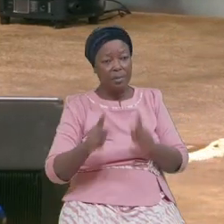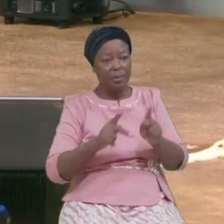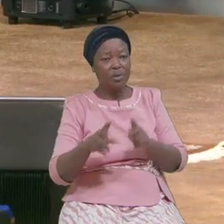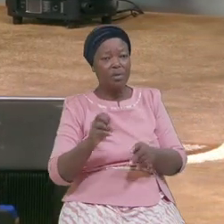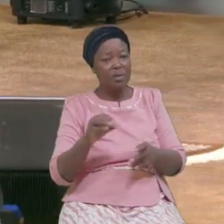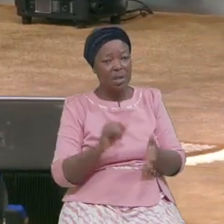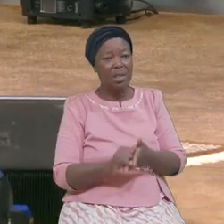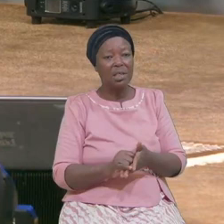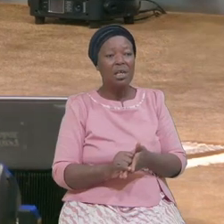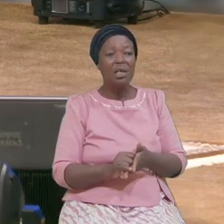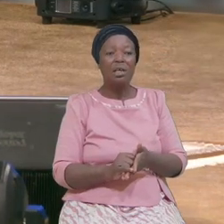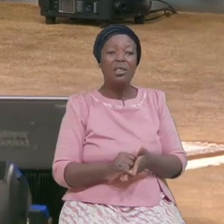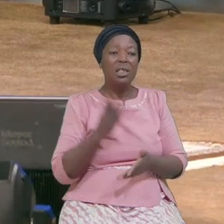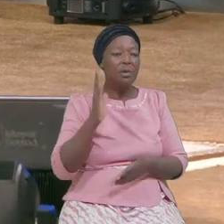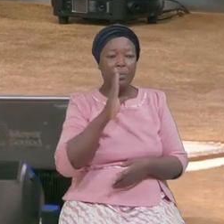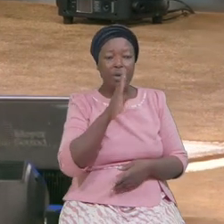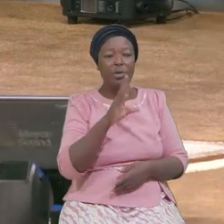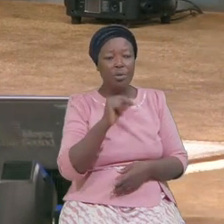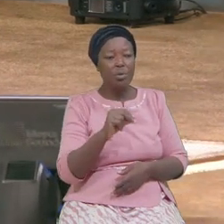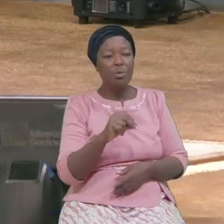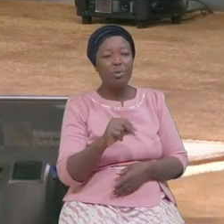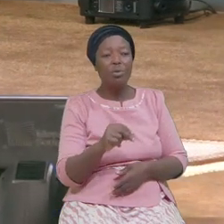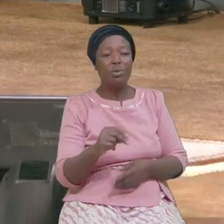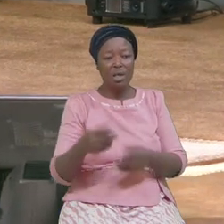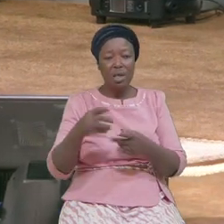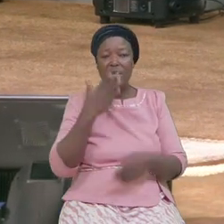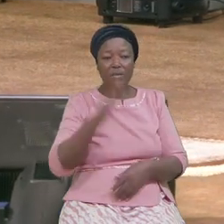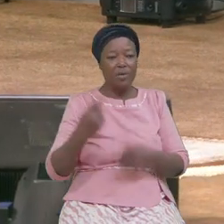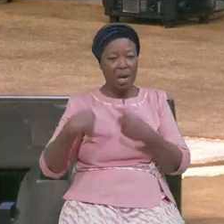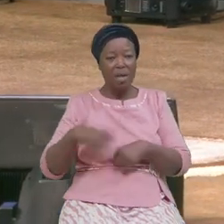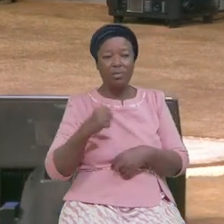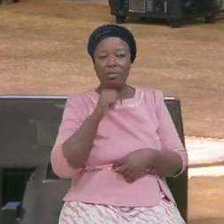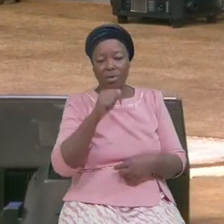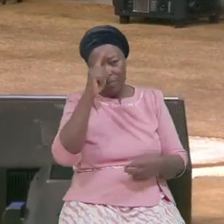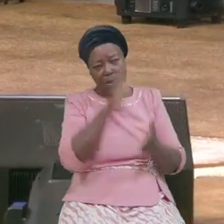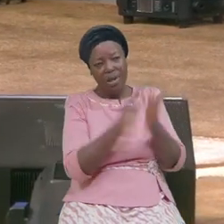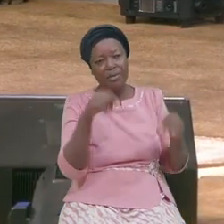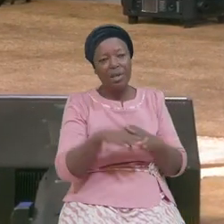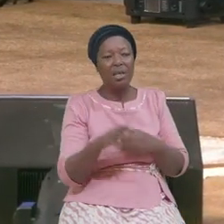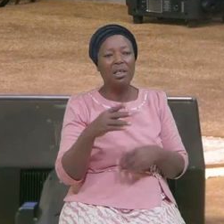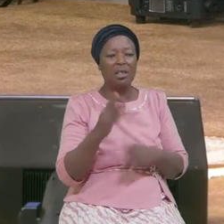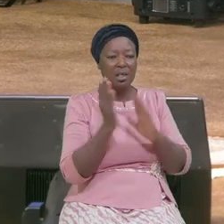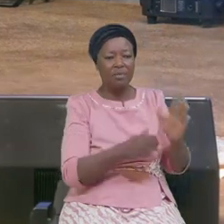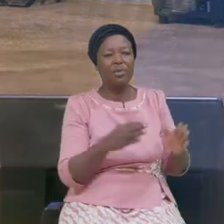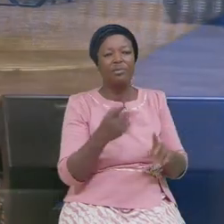any of you an evil heart of unbelief in departing from the Lord. In